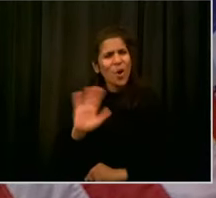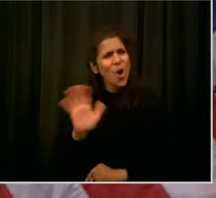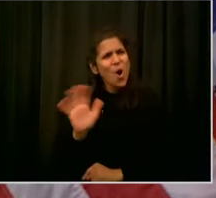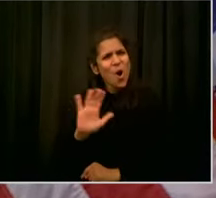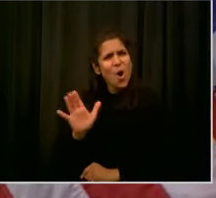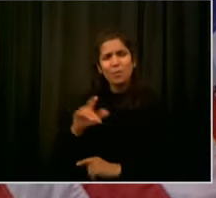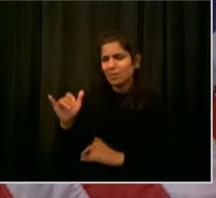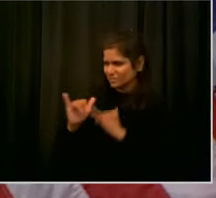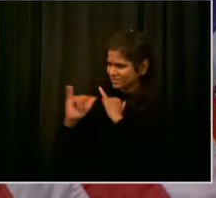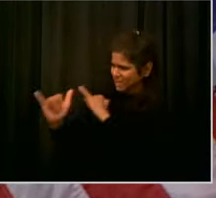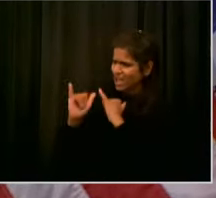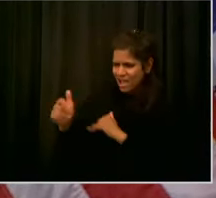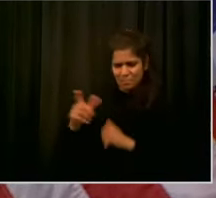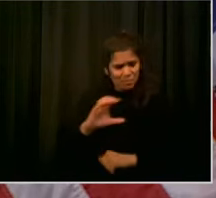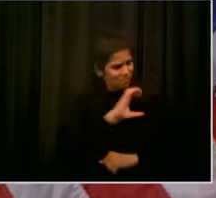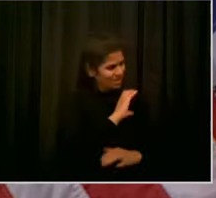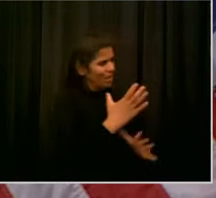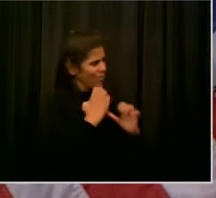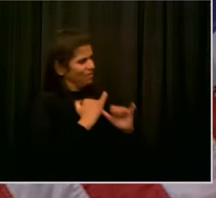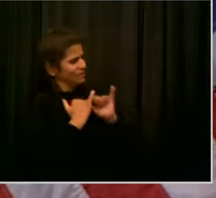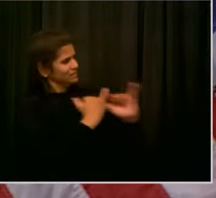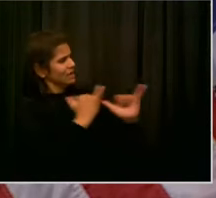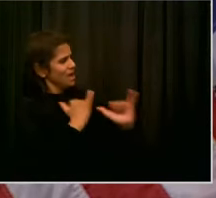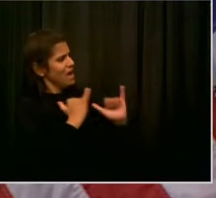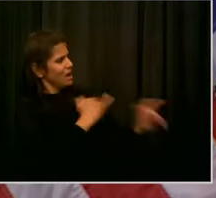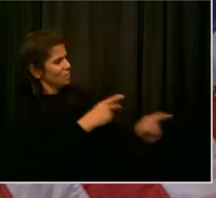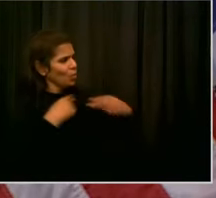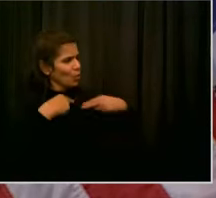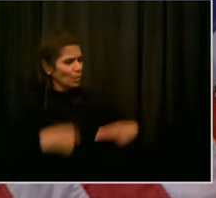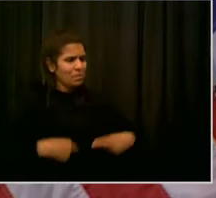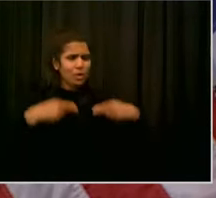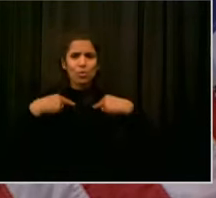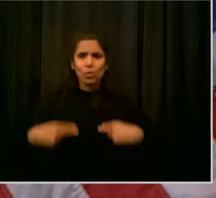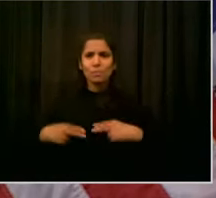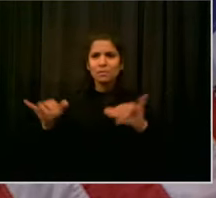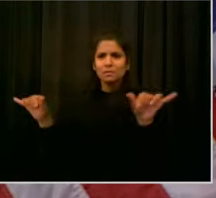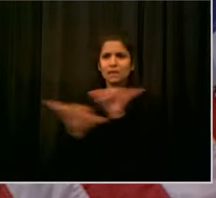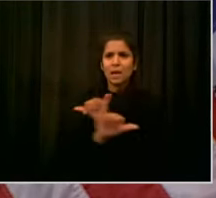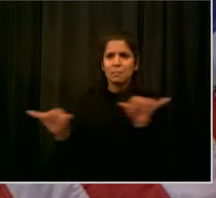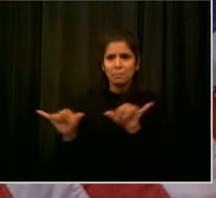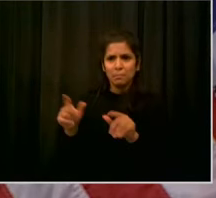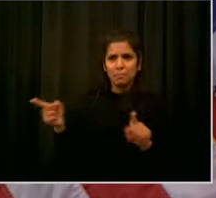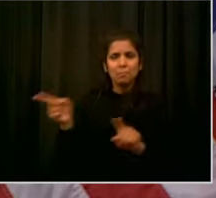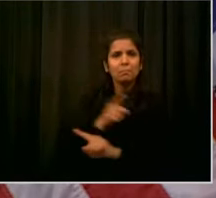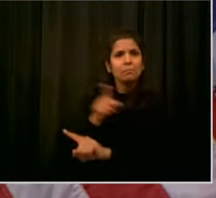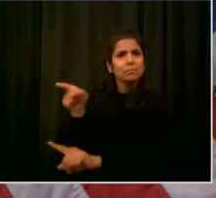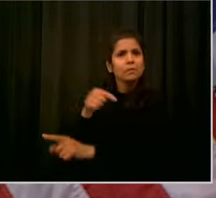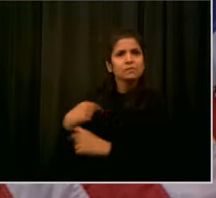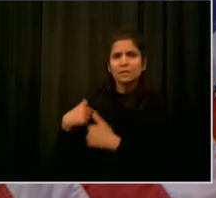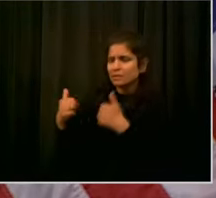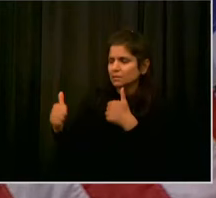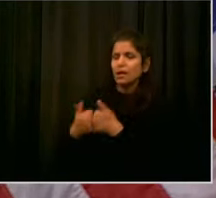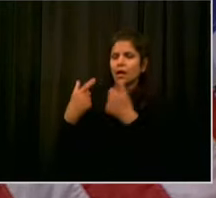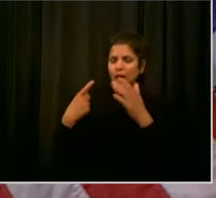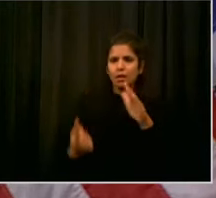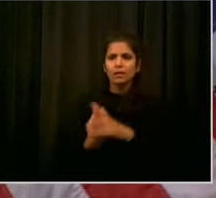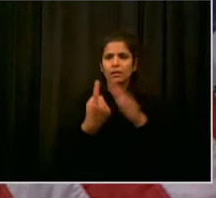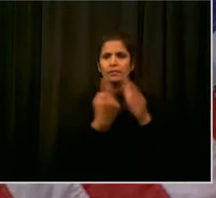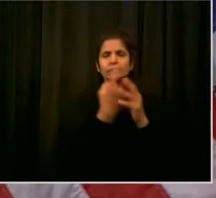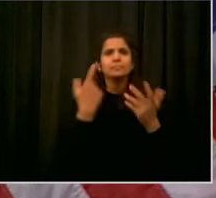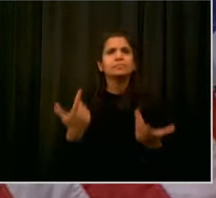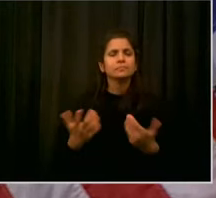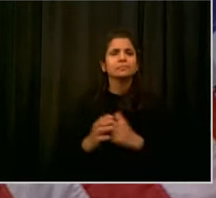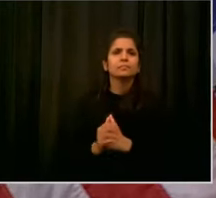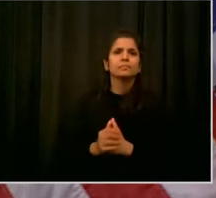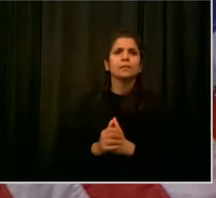dealing with the same challenges in a society still so riven with injustice that every other working person deals with. So I believe those moments